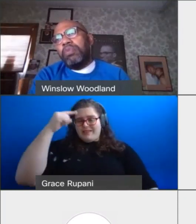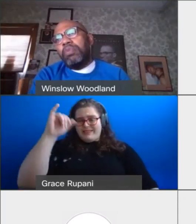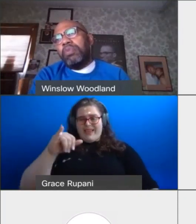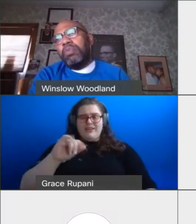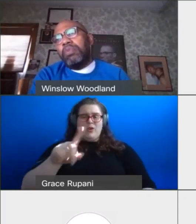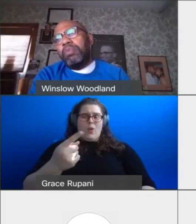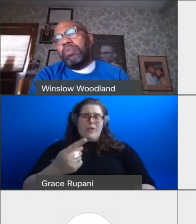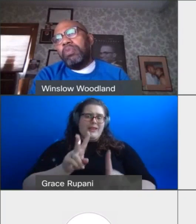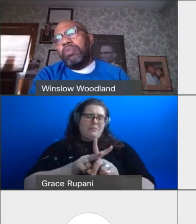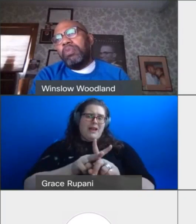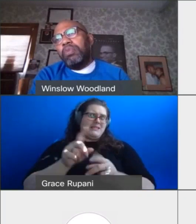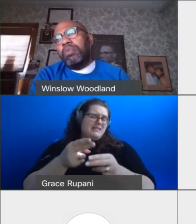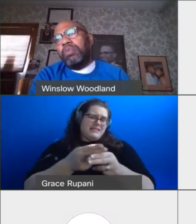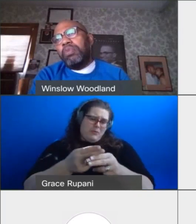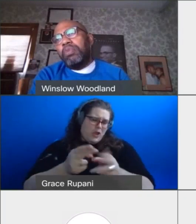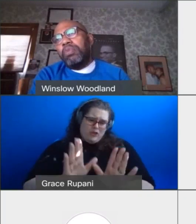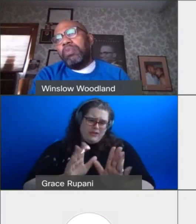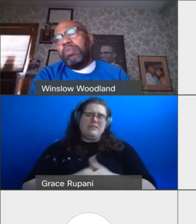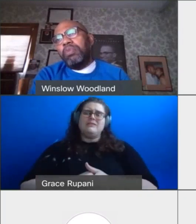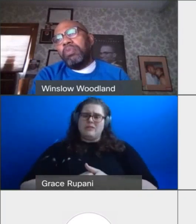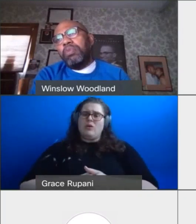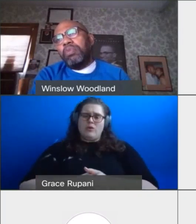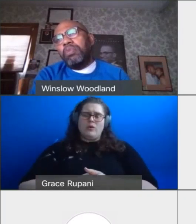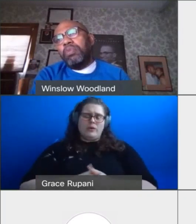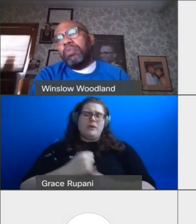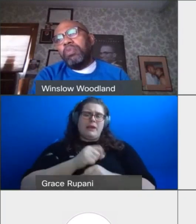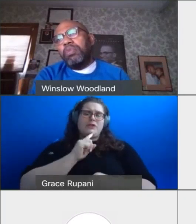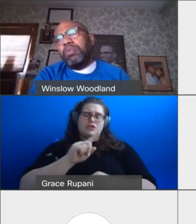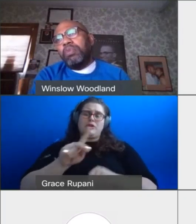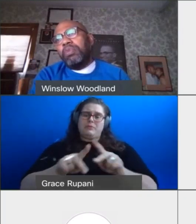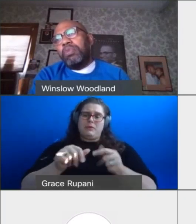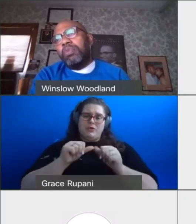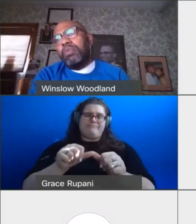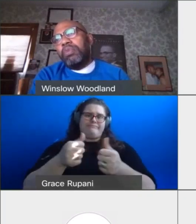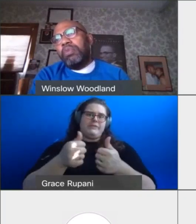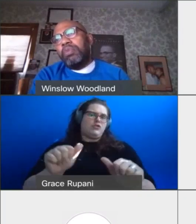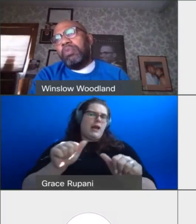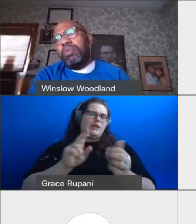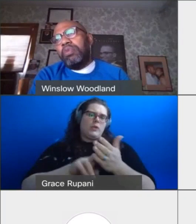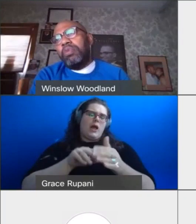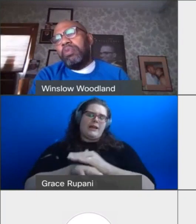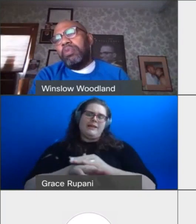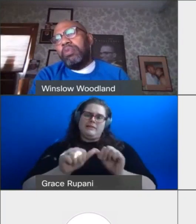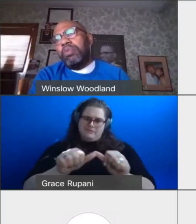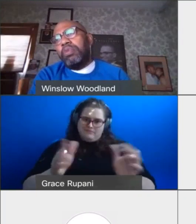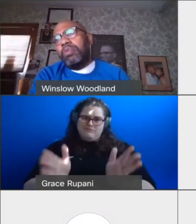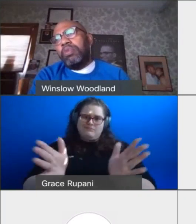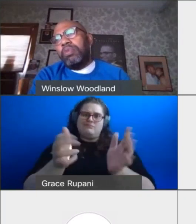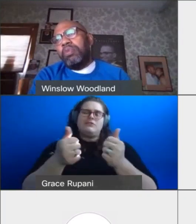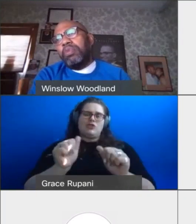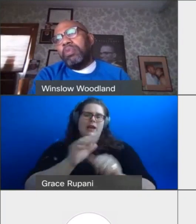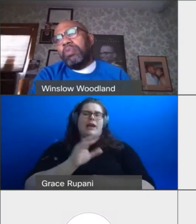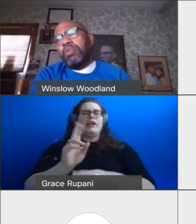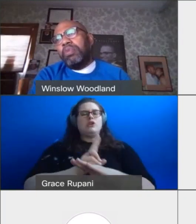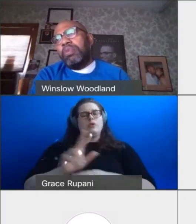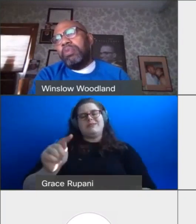So just wanted to make sure that people keep trying to log on and utilize that text function as well to